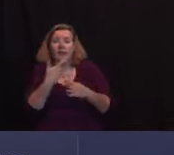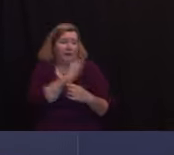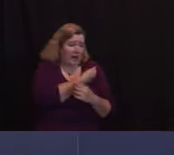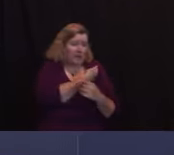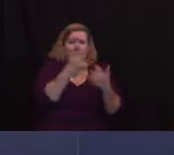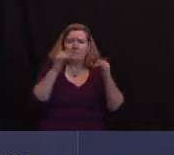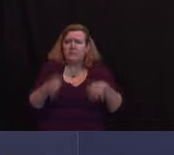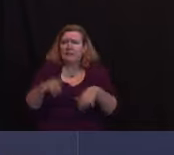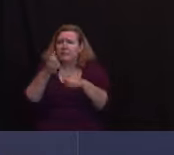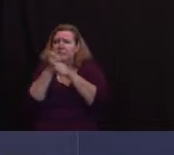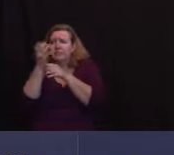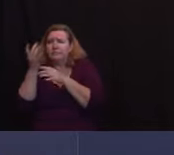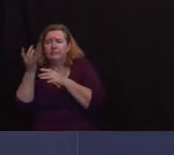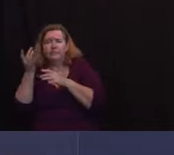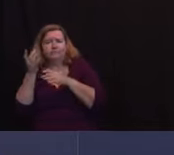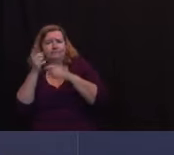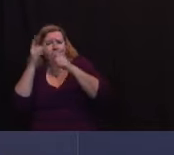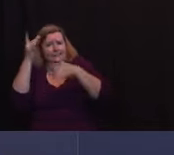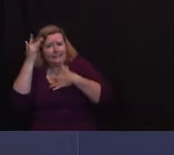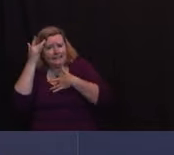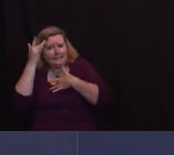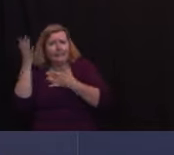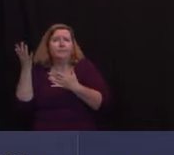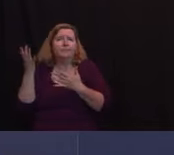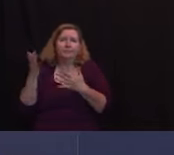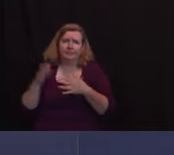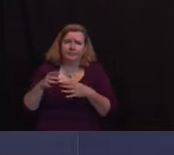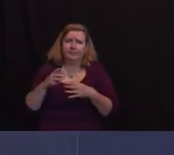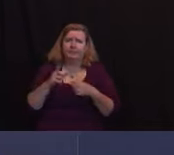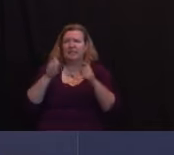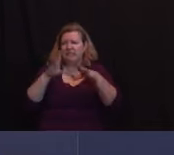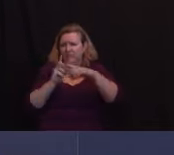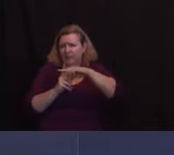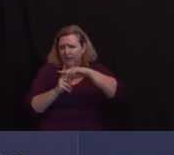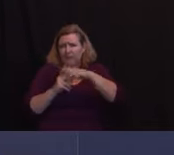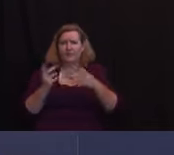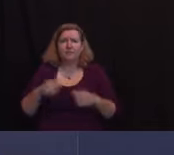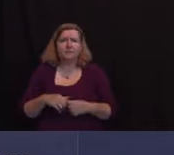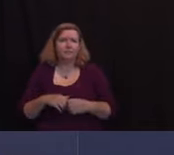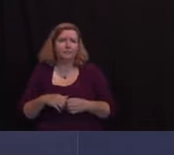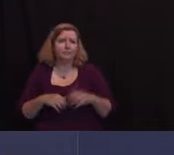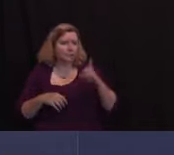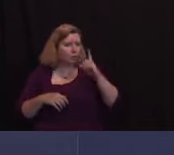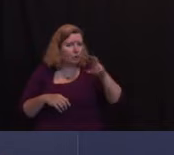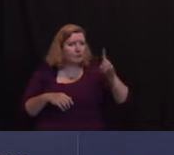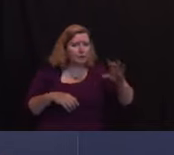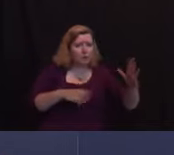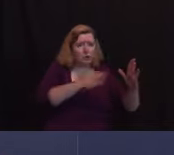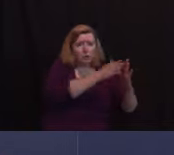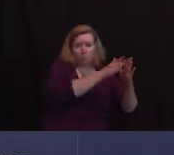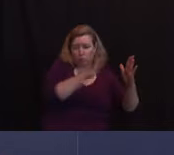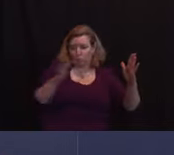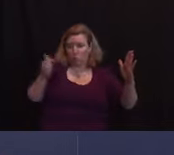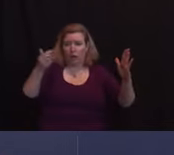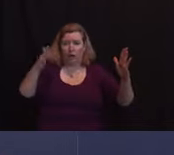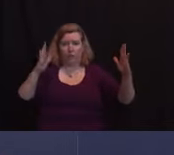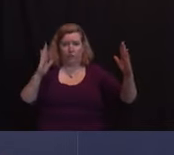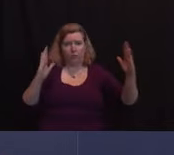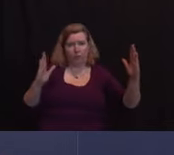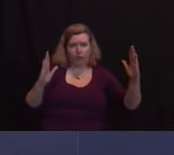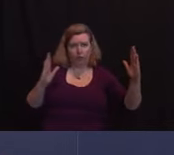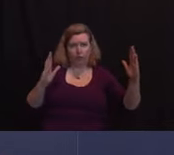had stated, you know, we were looking at a specific period of time which will be updated from time to time.